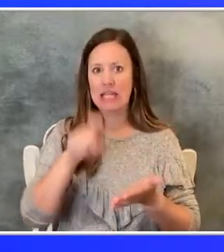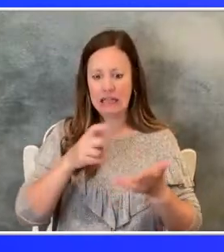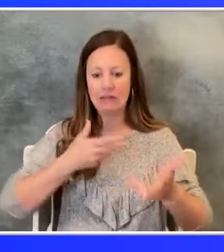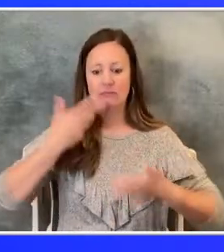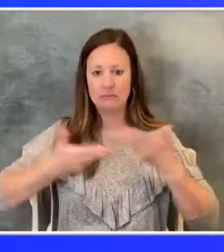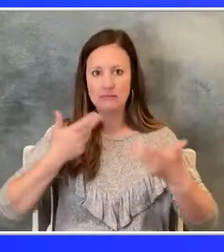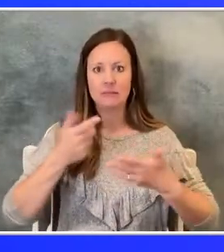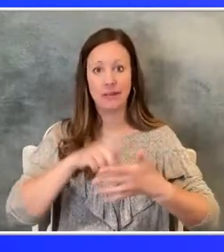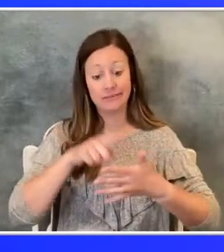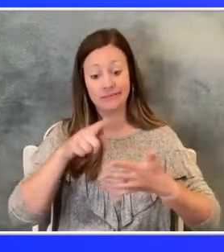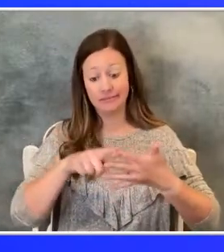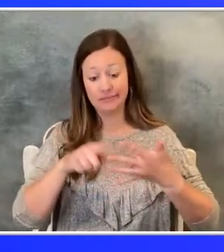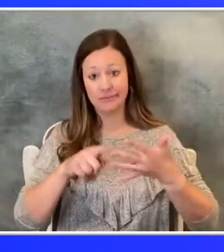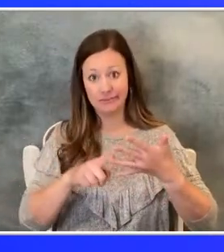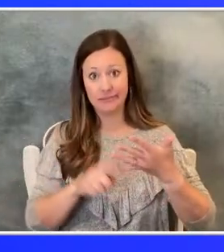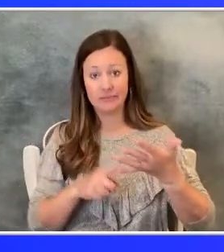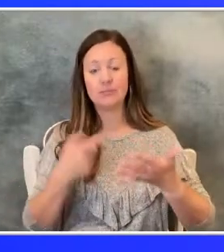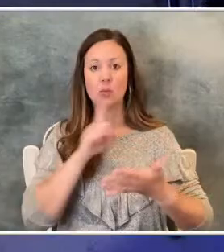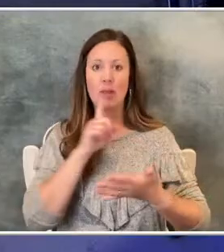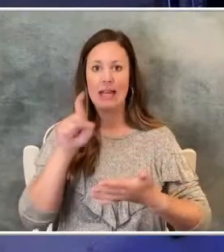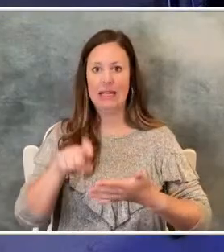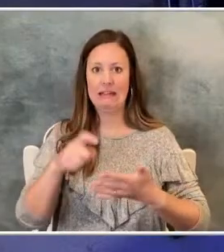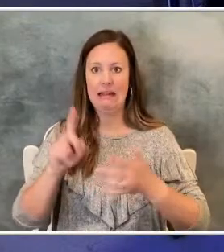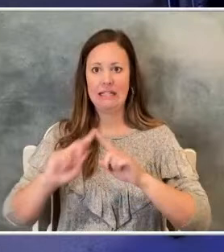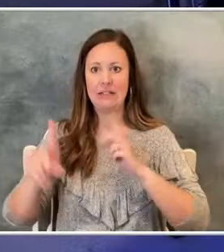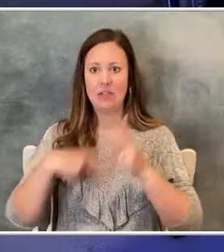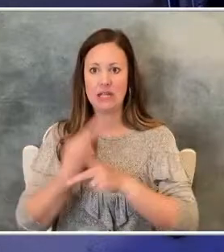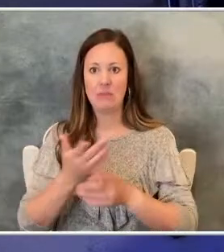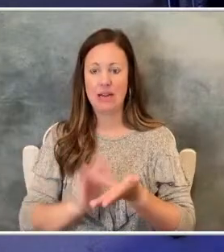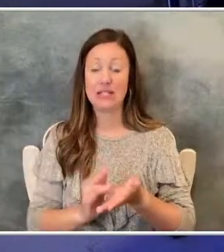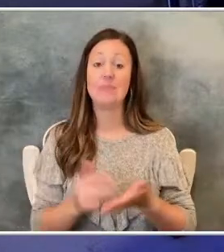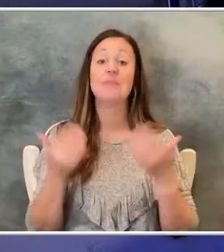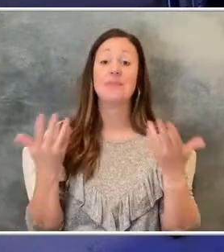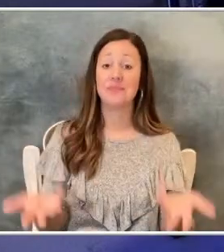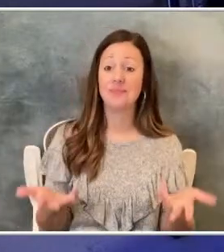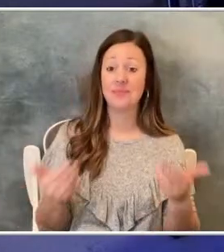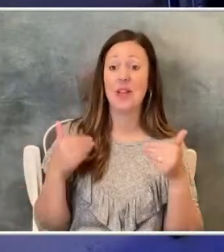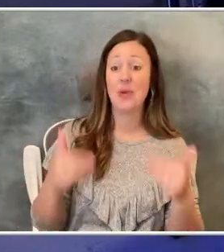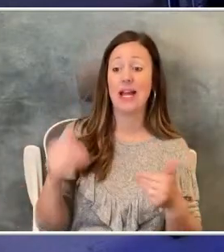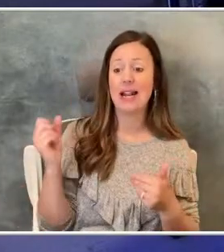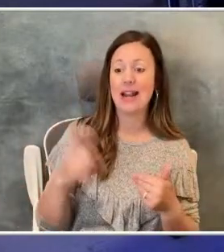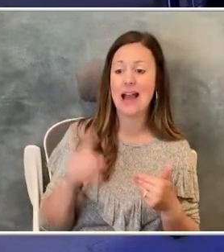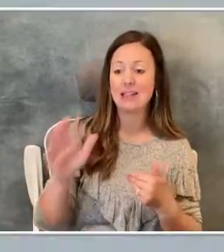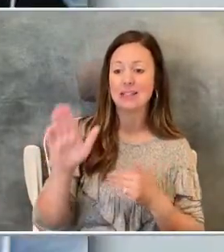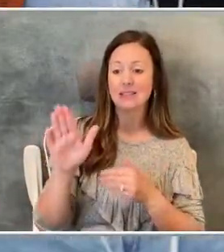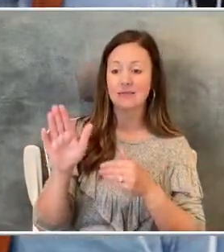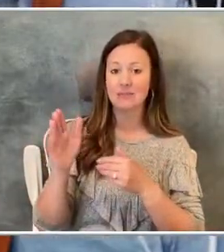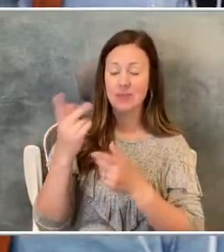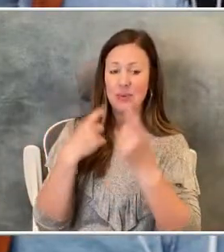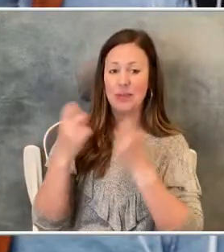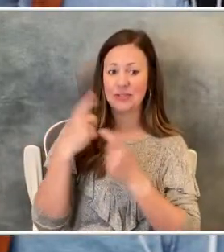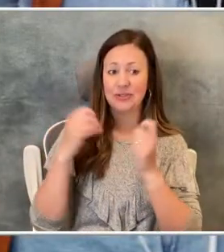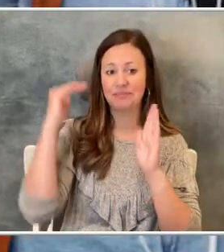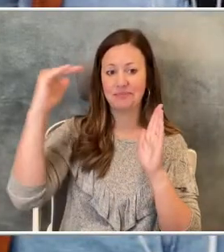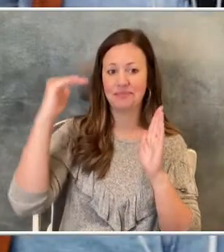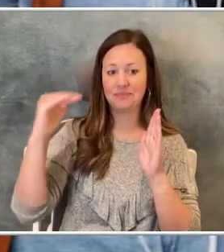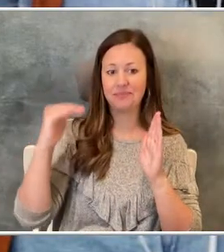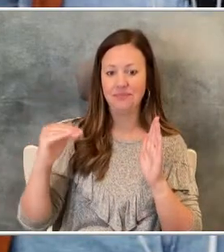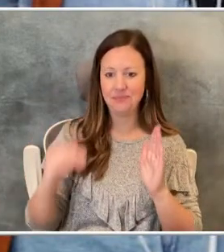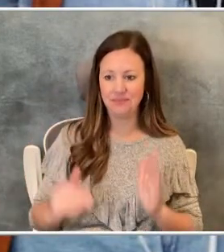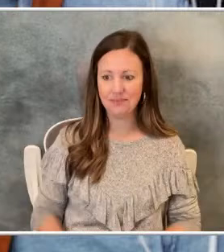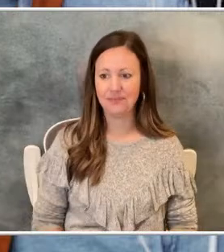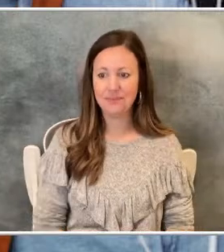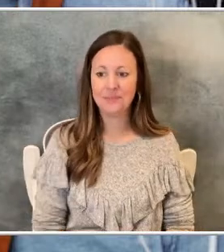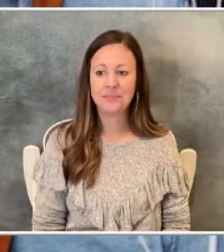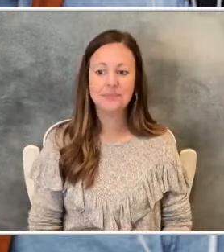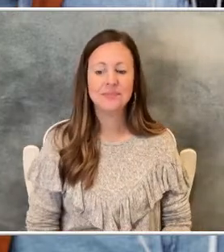the experimental medication. All right, be sure to ask your questions. You can use the chat on YouTube, Facebook. You can tweet us or email us at the Medical News Network. You